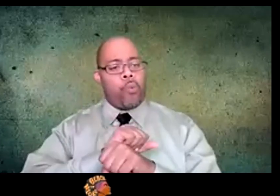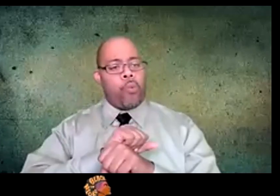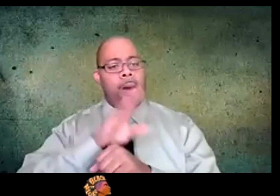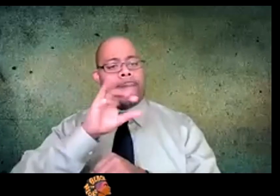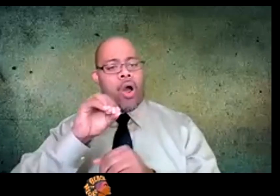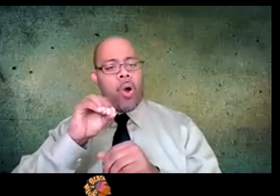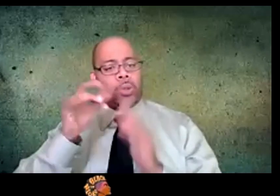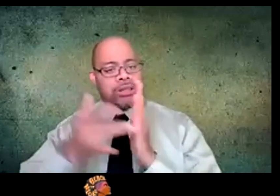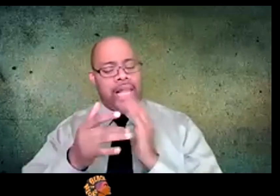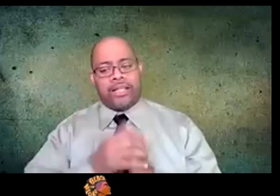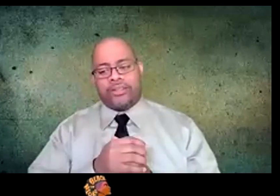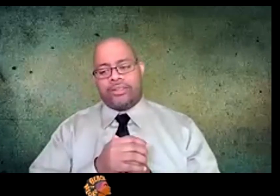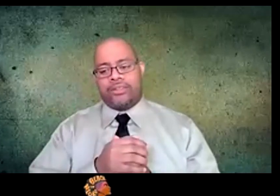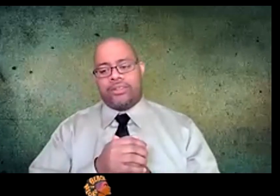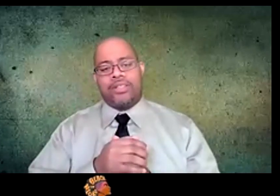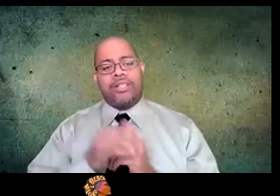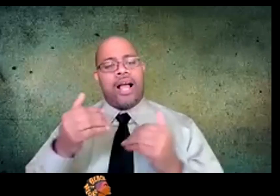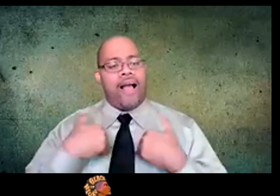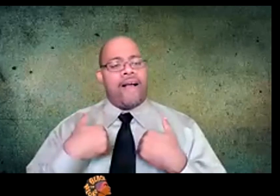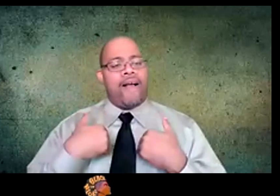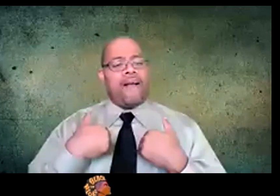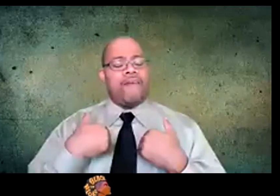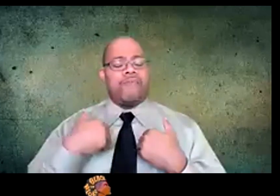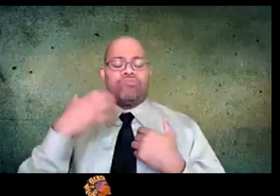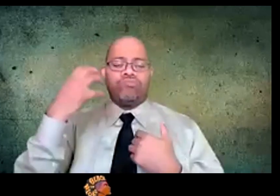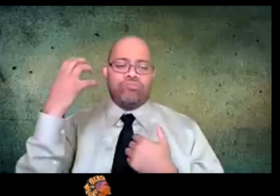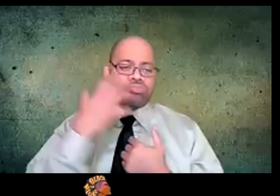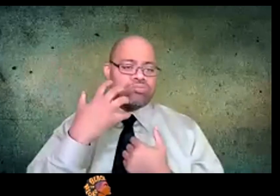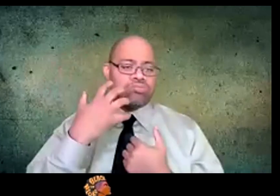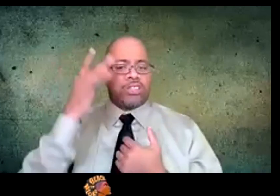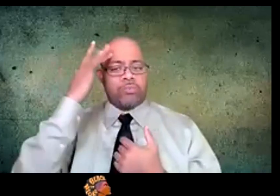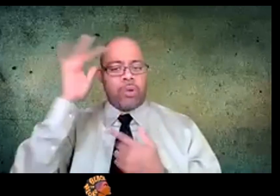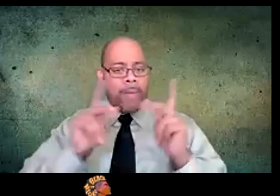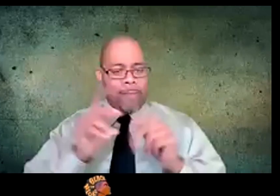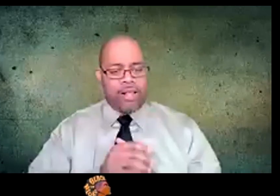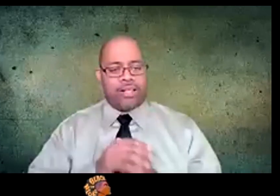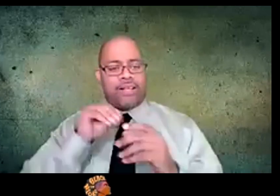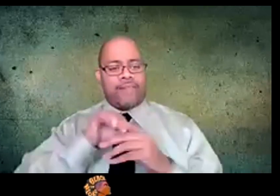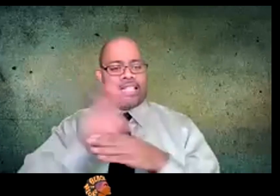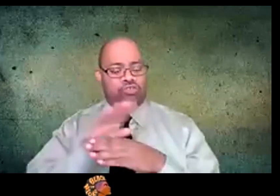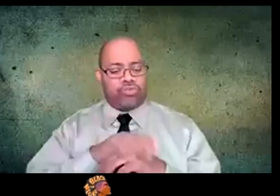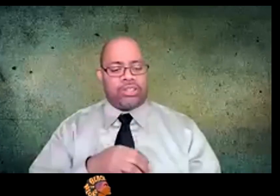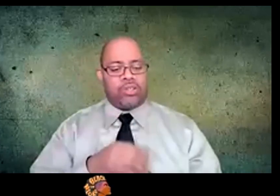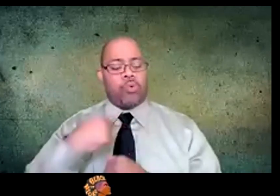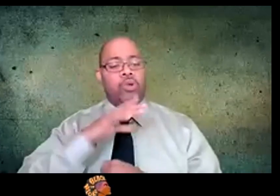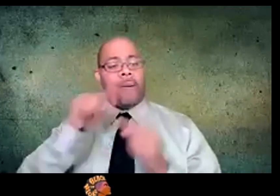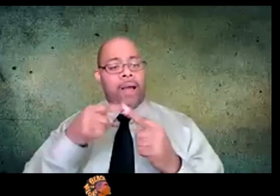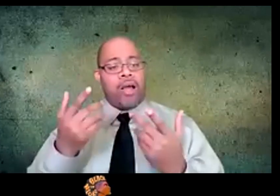biotech is there are incredibly smart people in this industry. I mean, we are talking